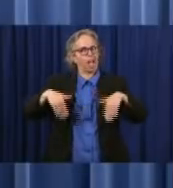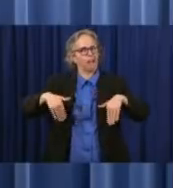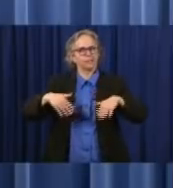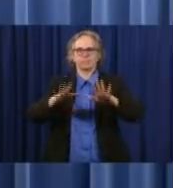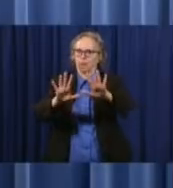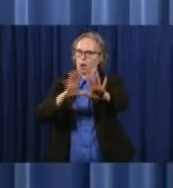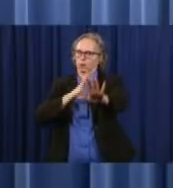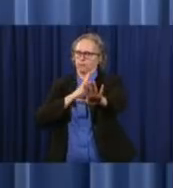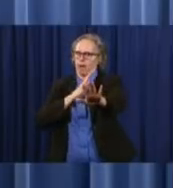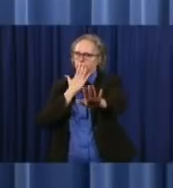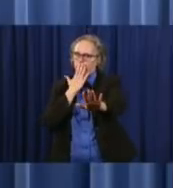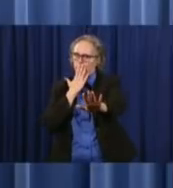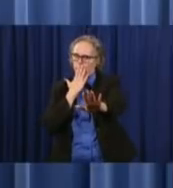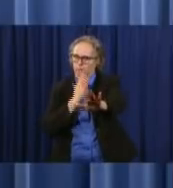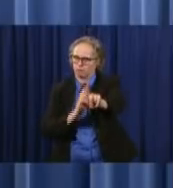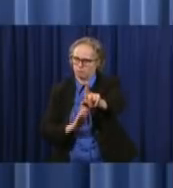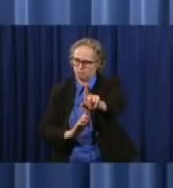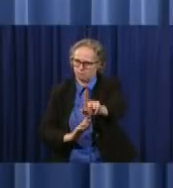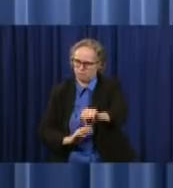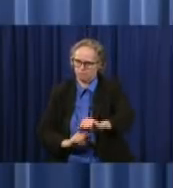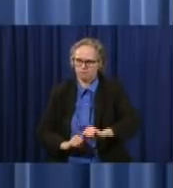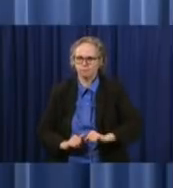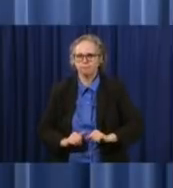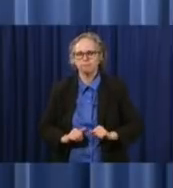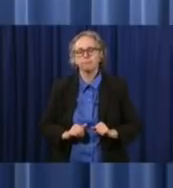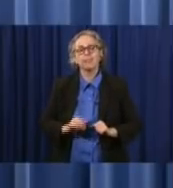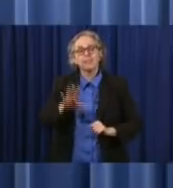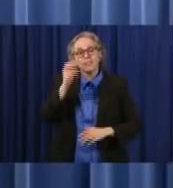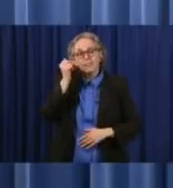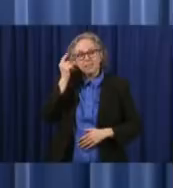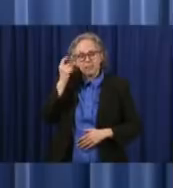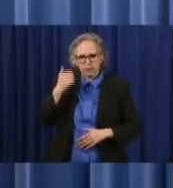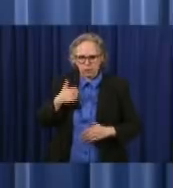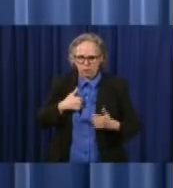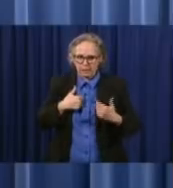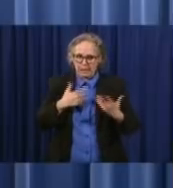We are, you know, ramping up the testing.